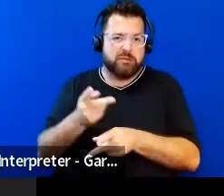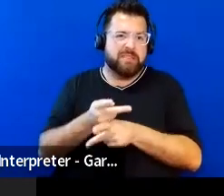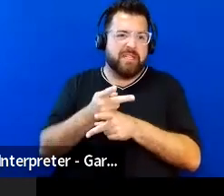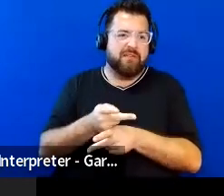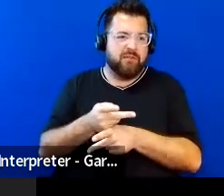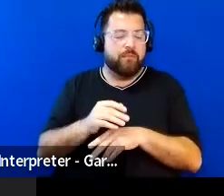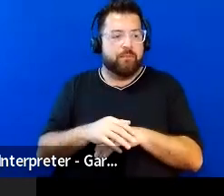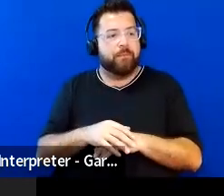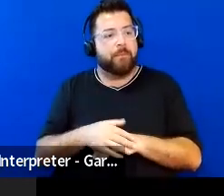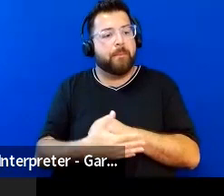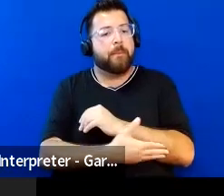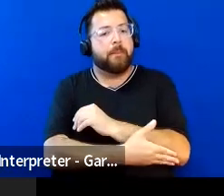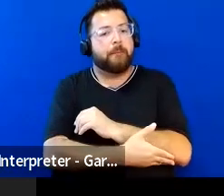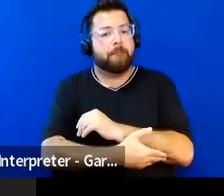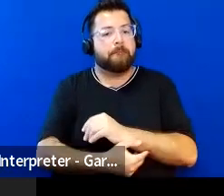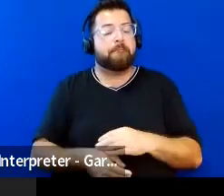And so,